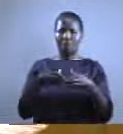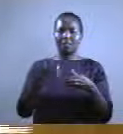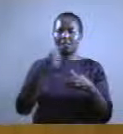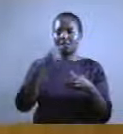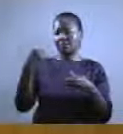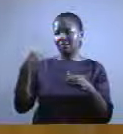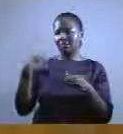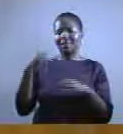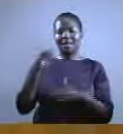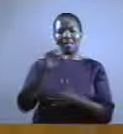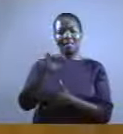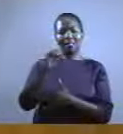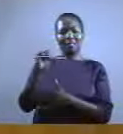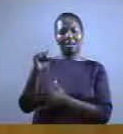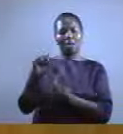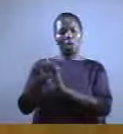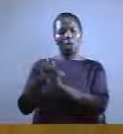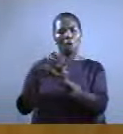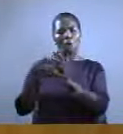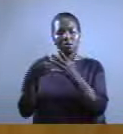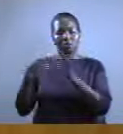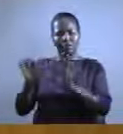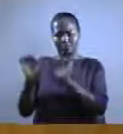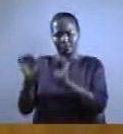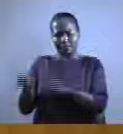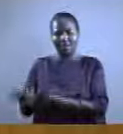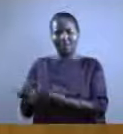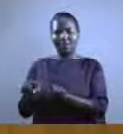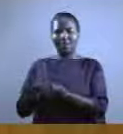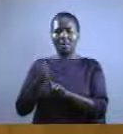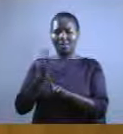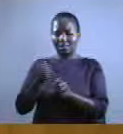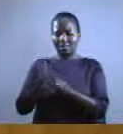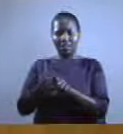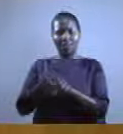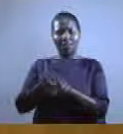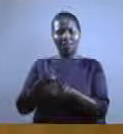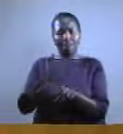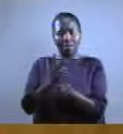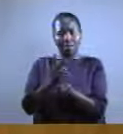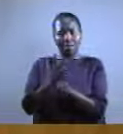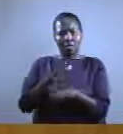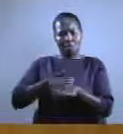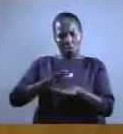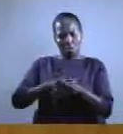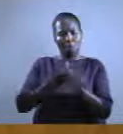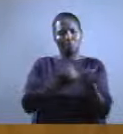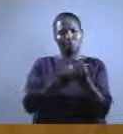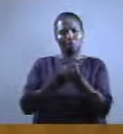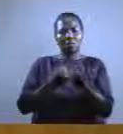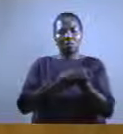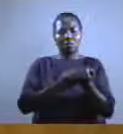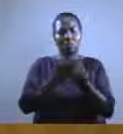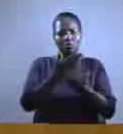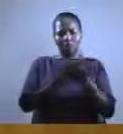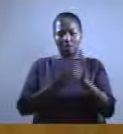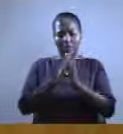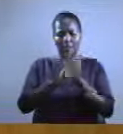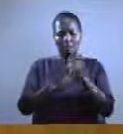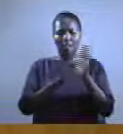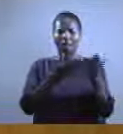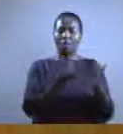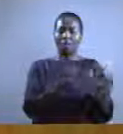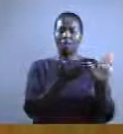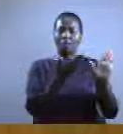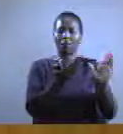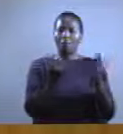clause to be scrapped, and further support to get the employment date for those who can participate scrapped in this bill, or at least